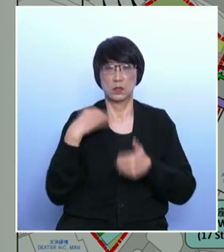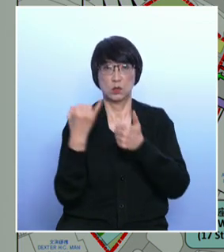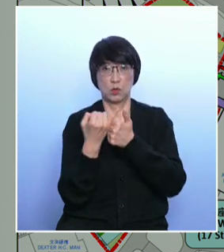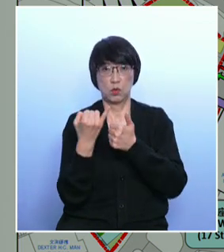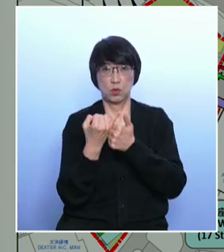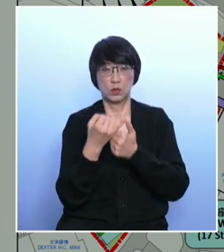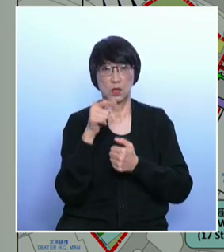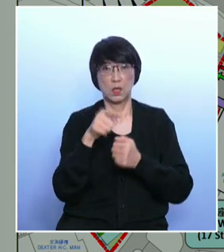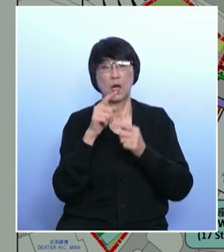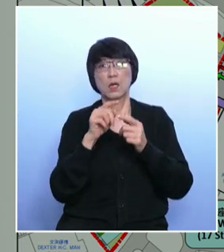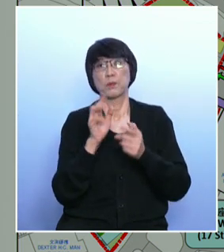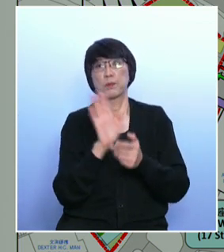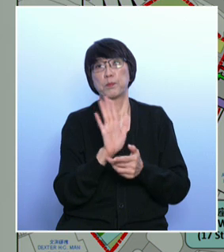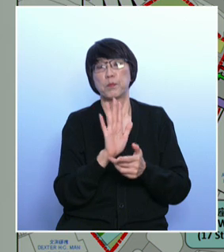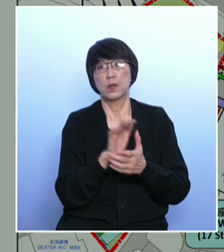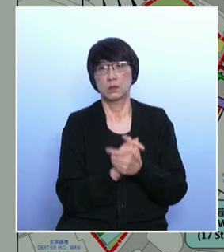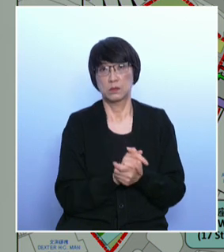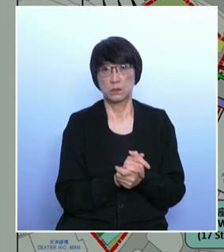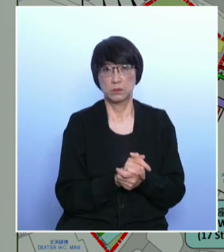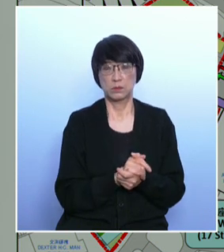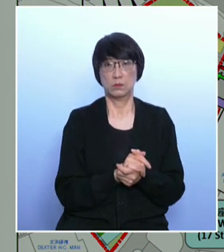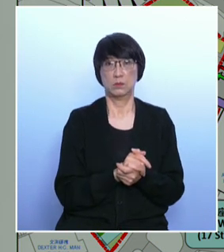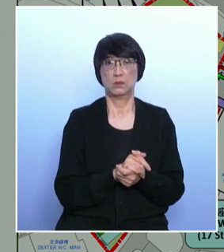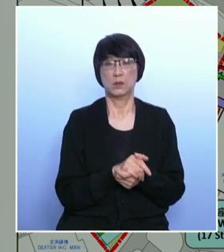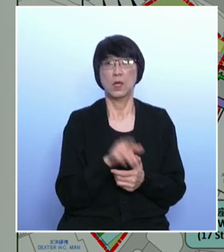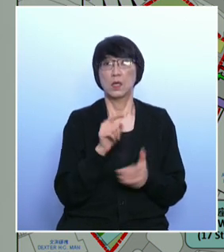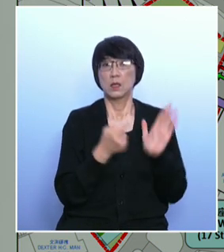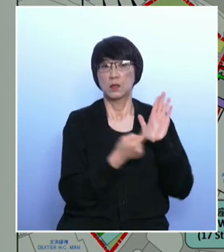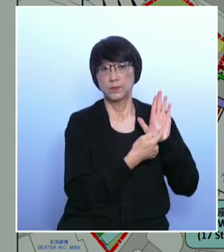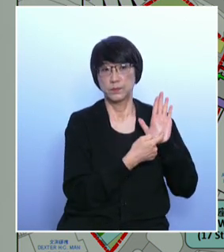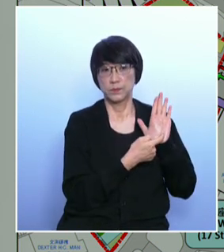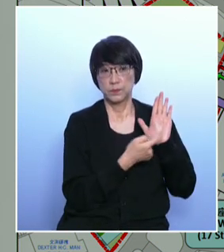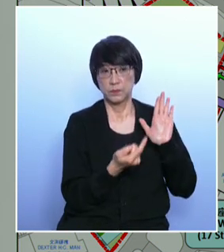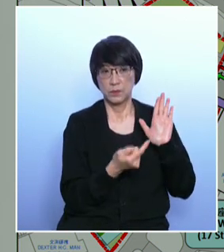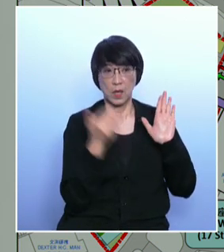There are 3 existing halls not for medical students.